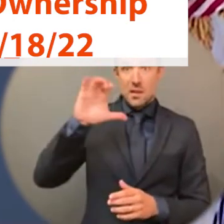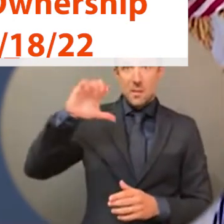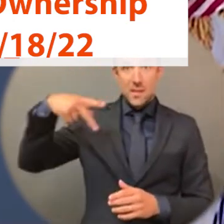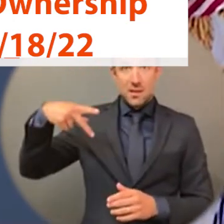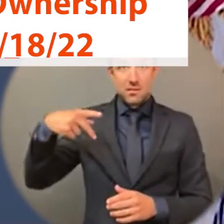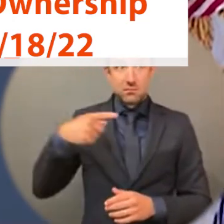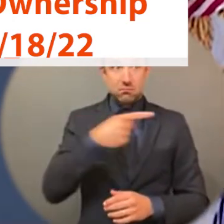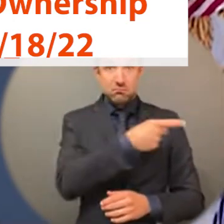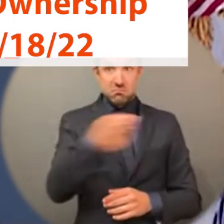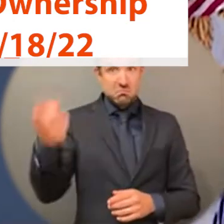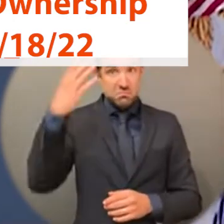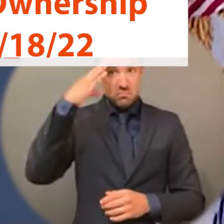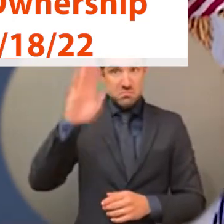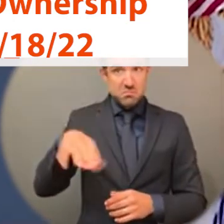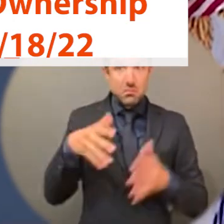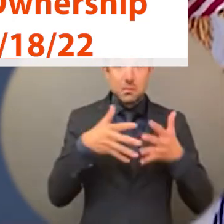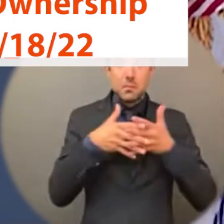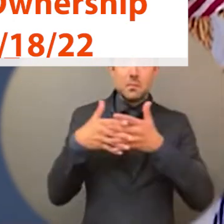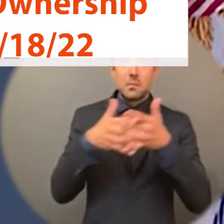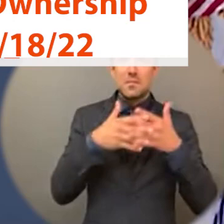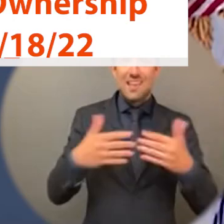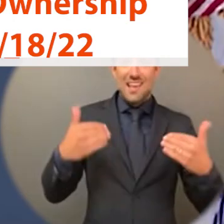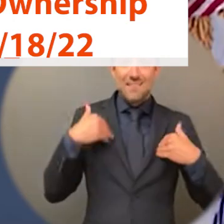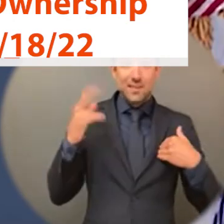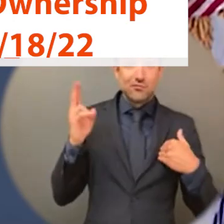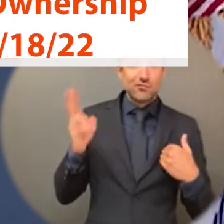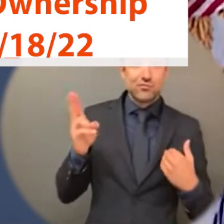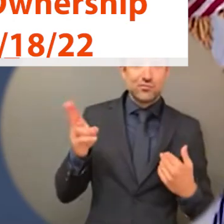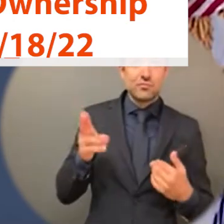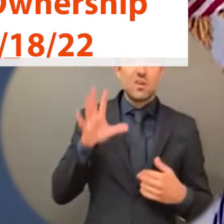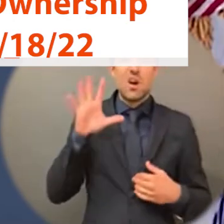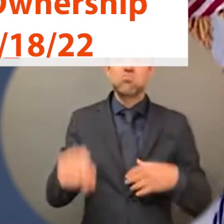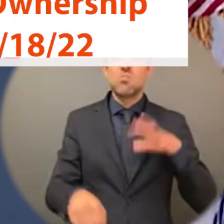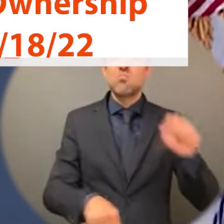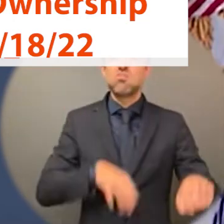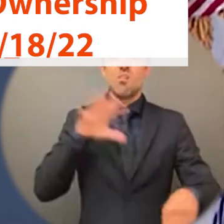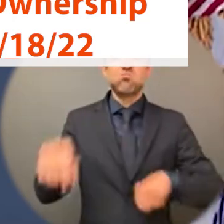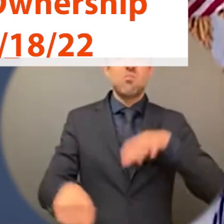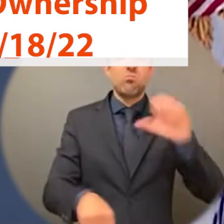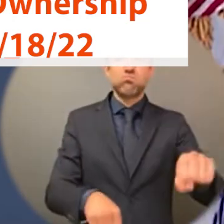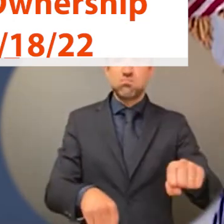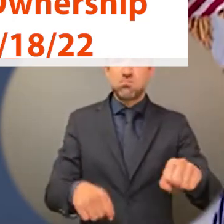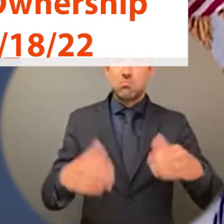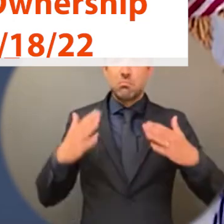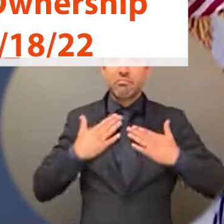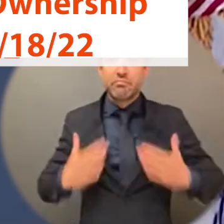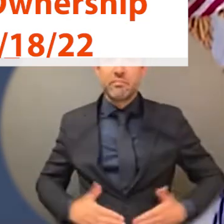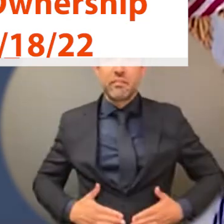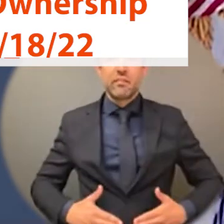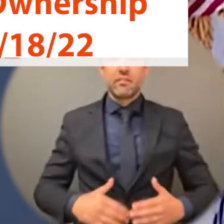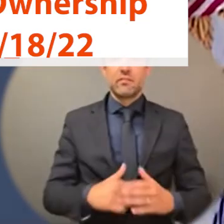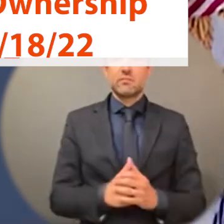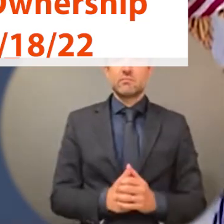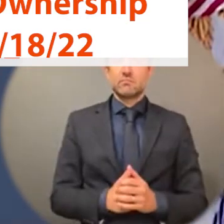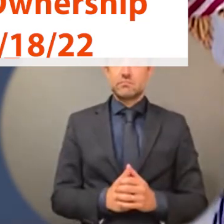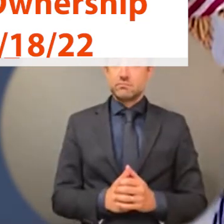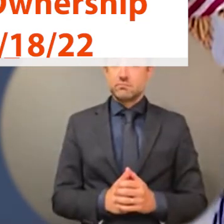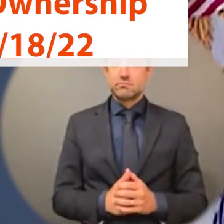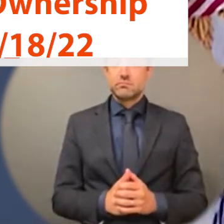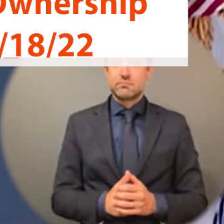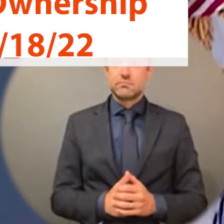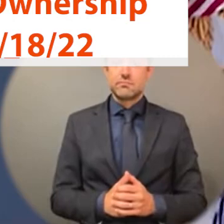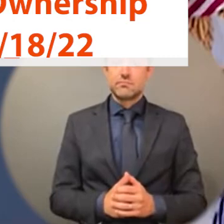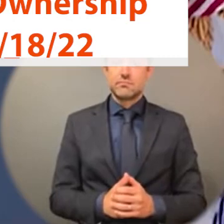NAACP that our country has a history of claiming ownership over human